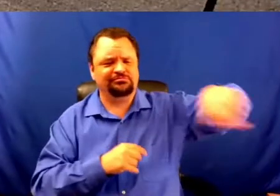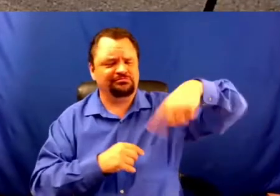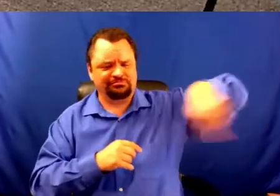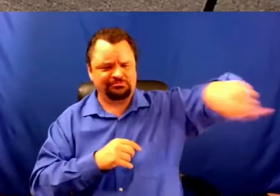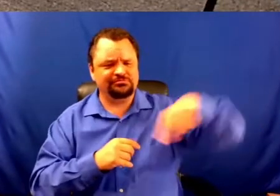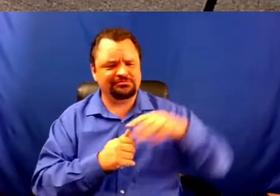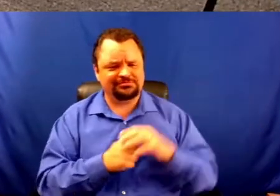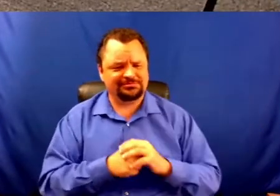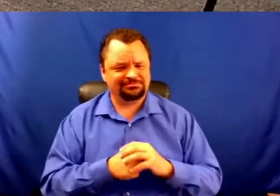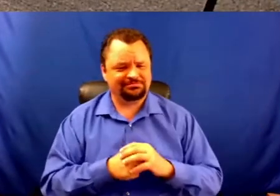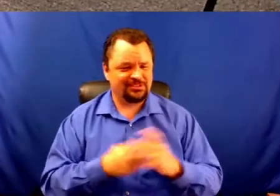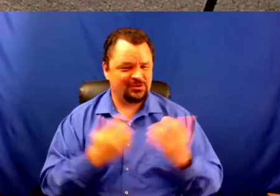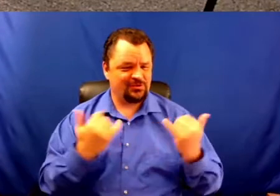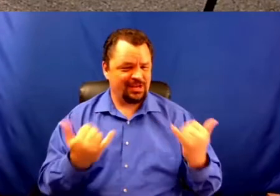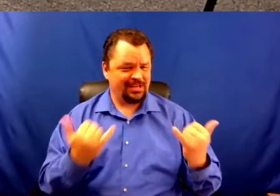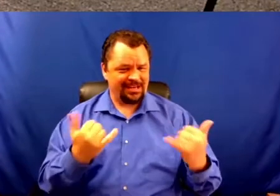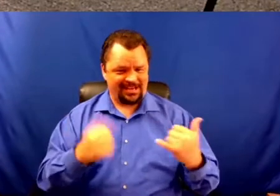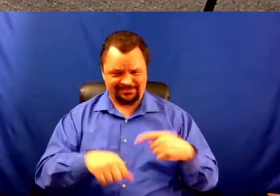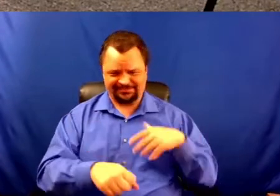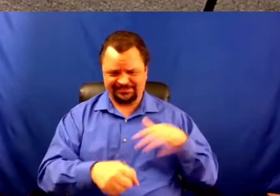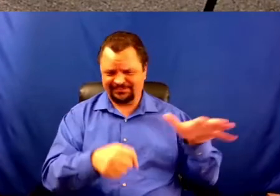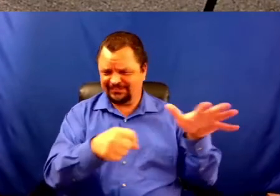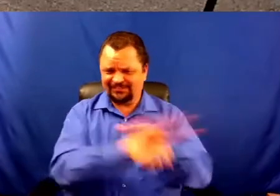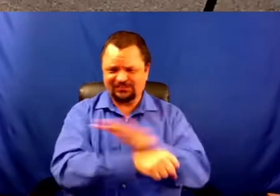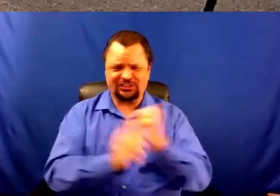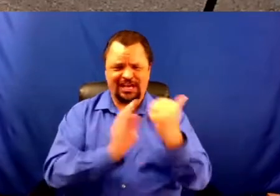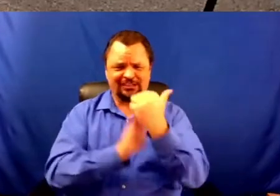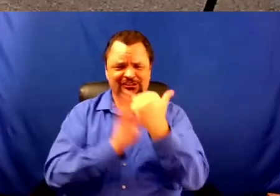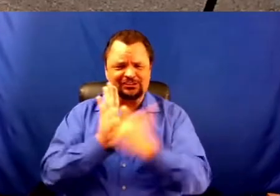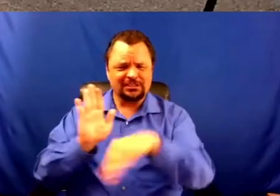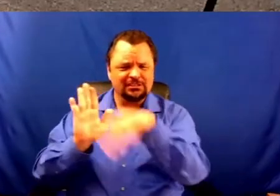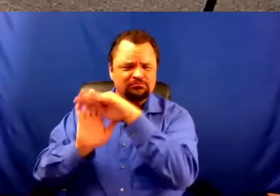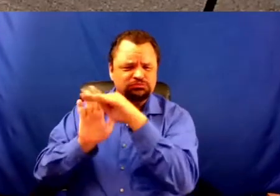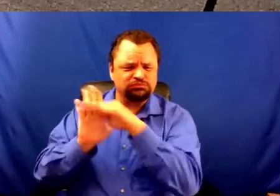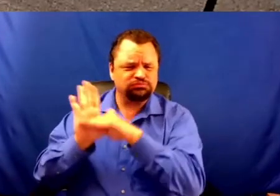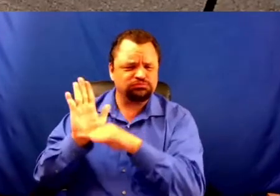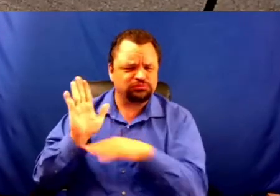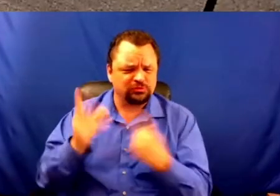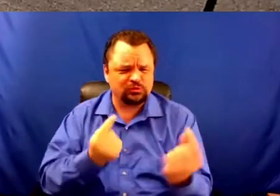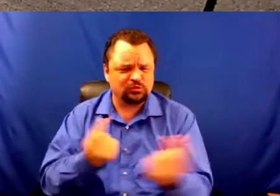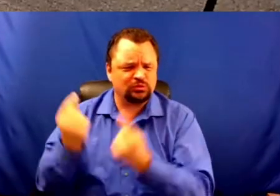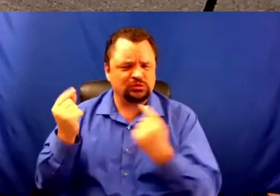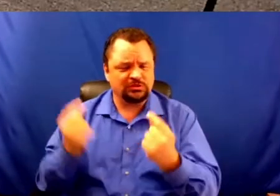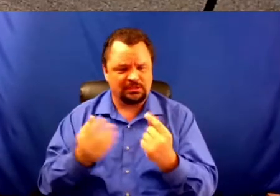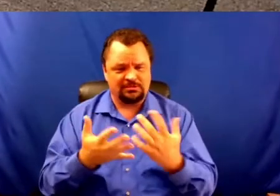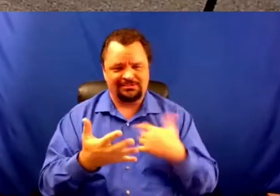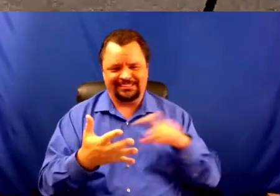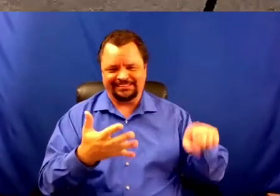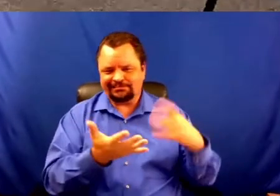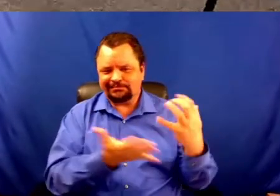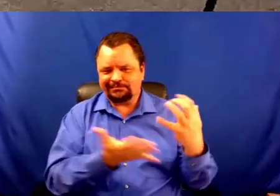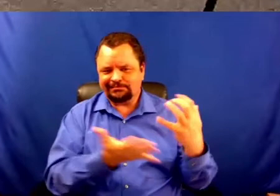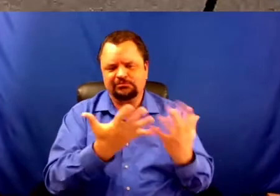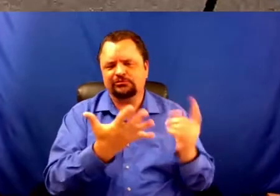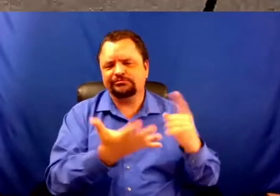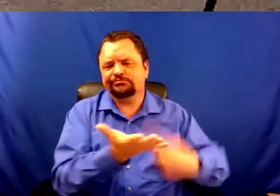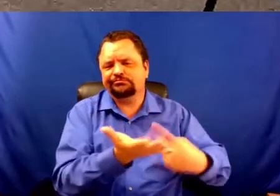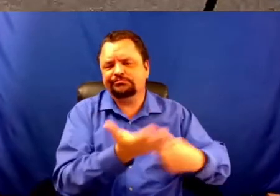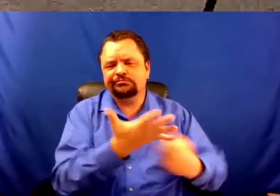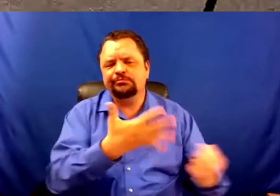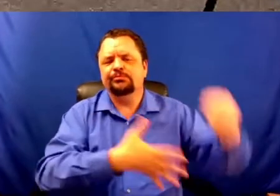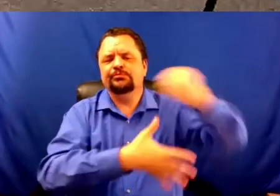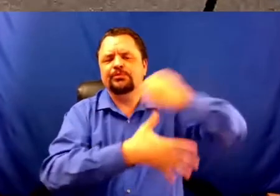jam-packed meeting, and they're all priorities, and we want to get to, but thank you for your